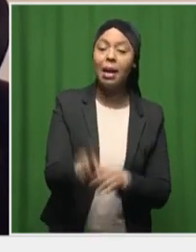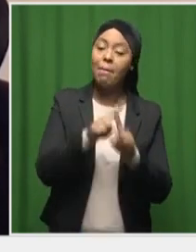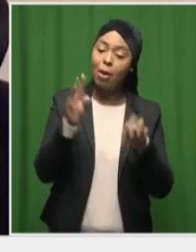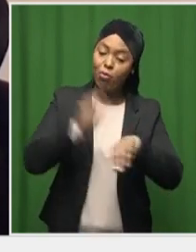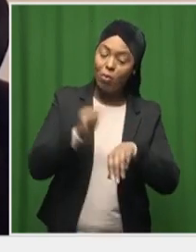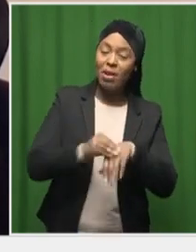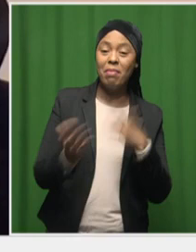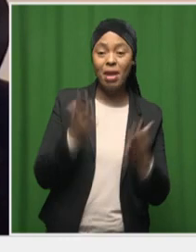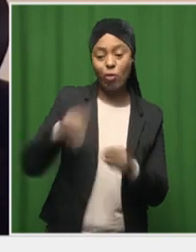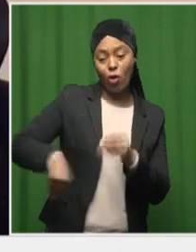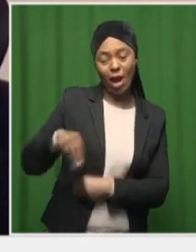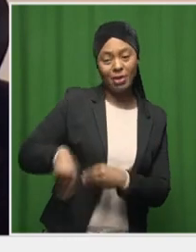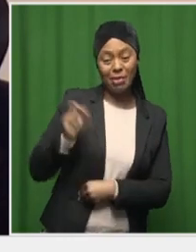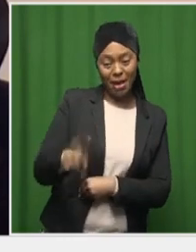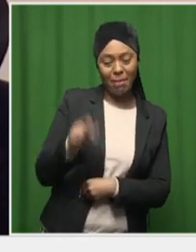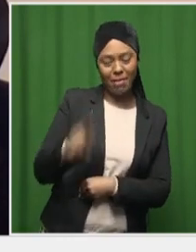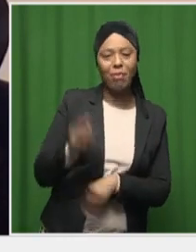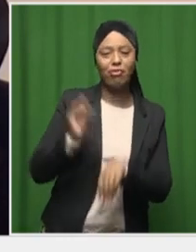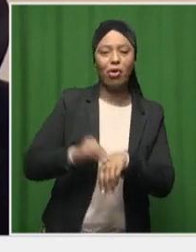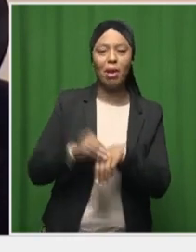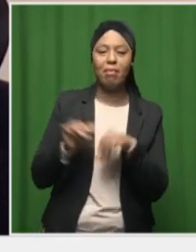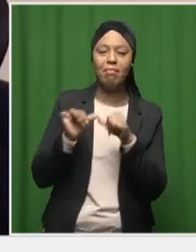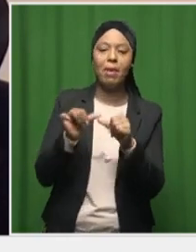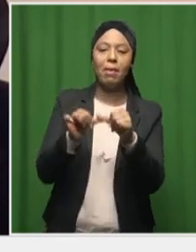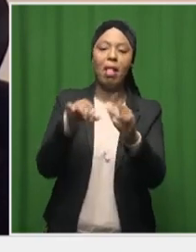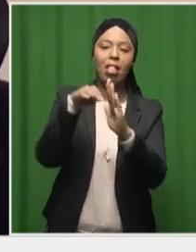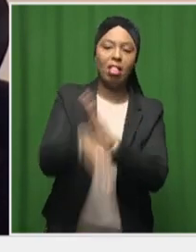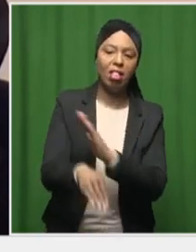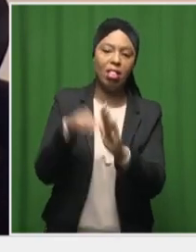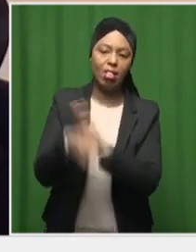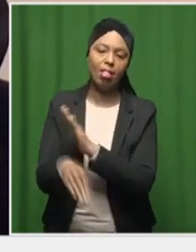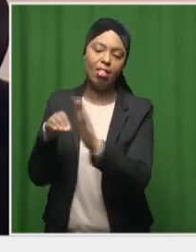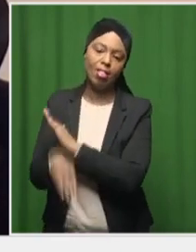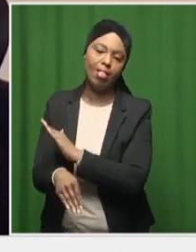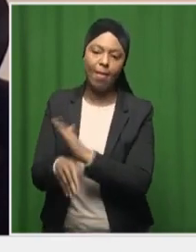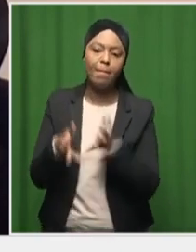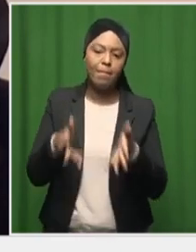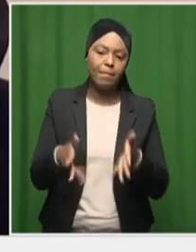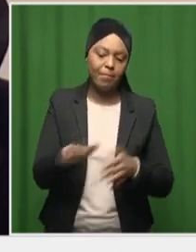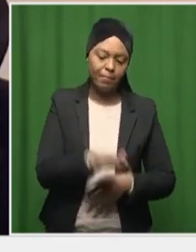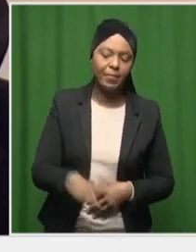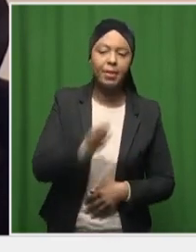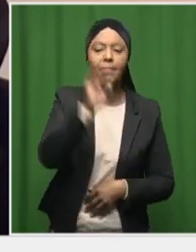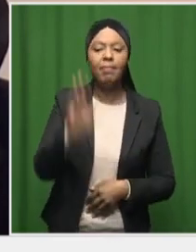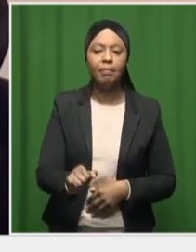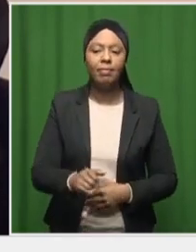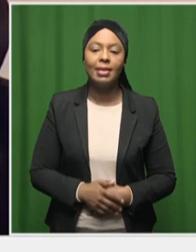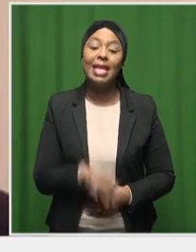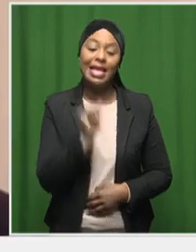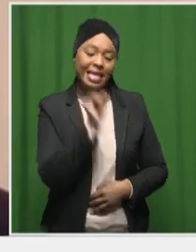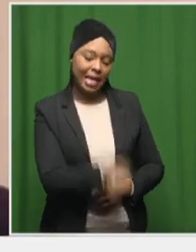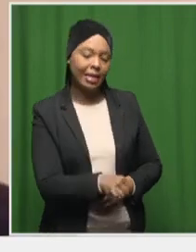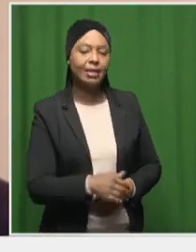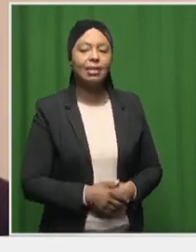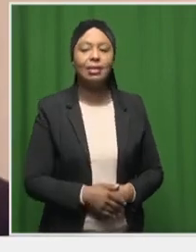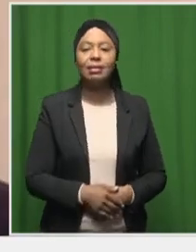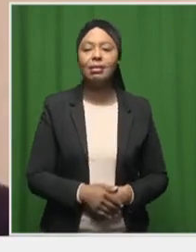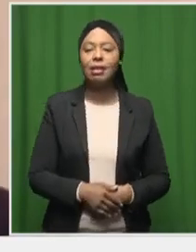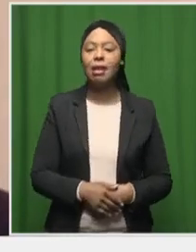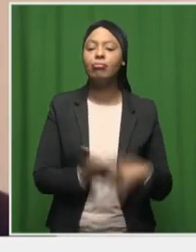that is causing us to just continue on this downward trajectory. Absolutely, Leanne. It's this green energy or